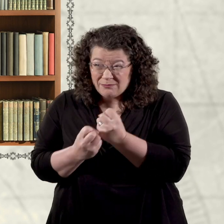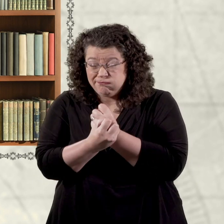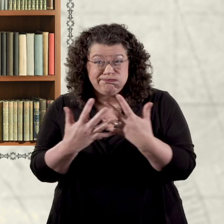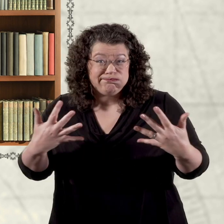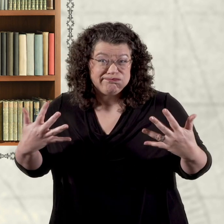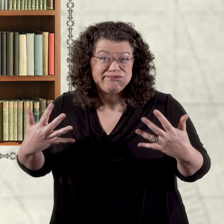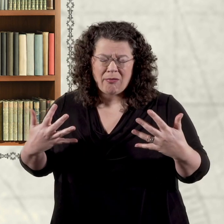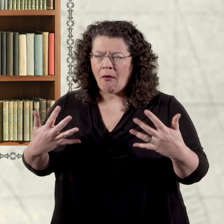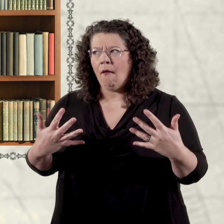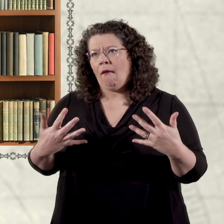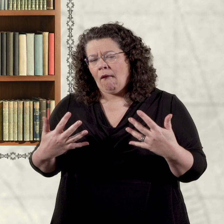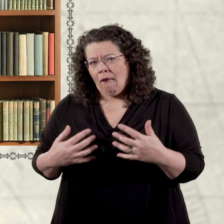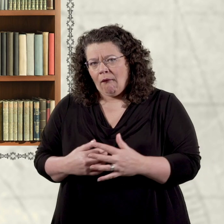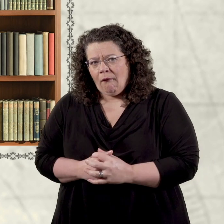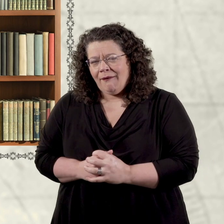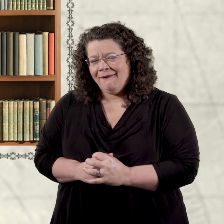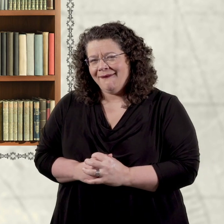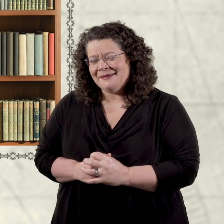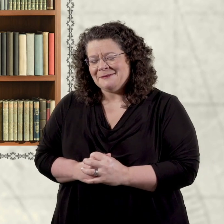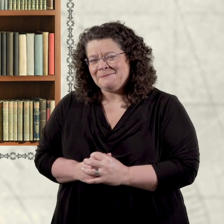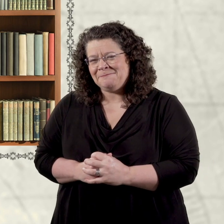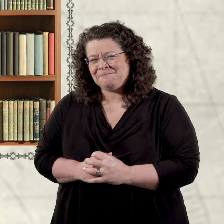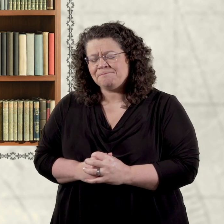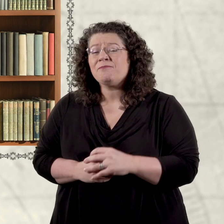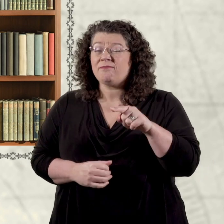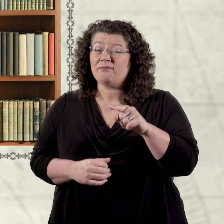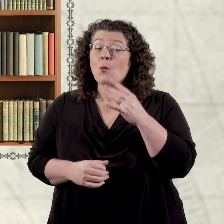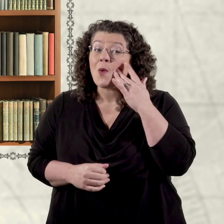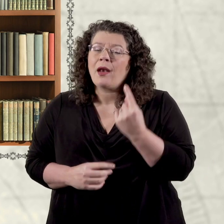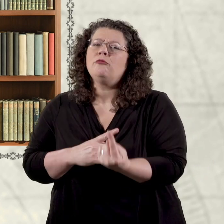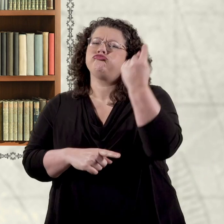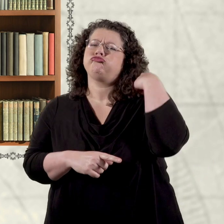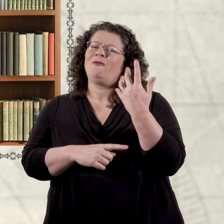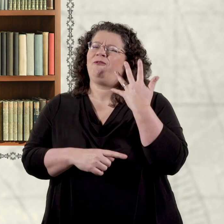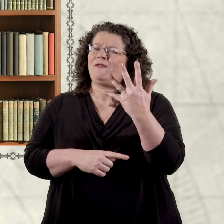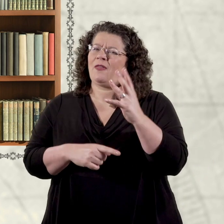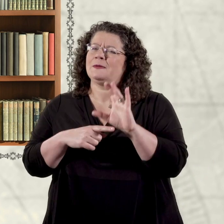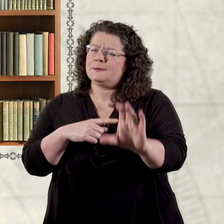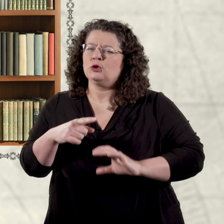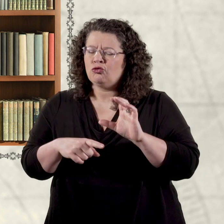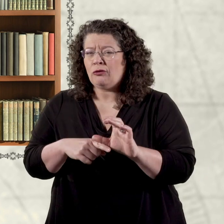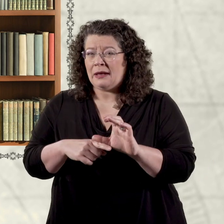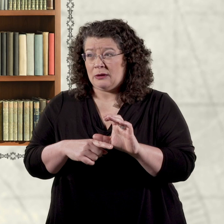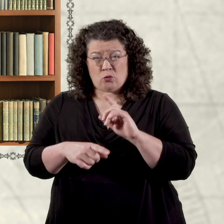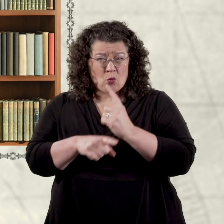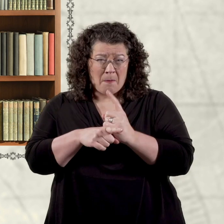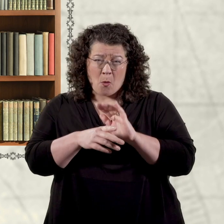sisters. Unbelievable! And this was back in the 5th century, so